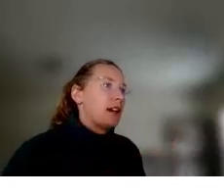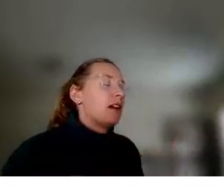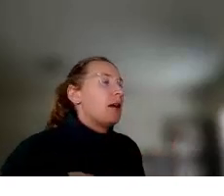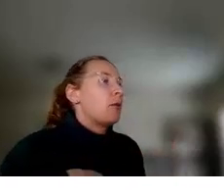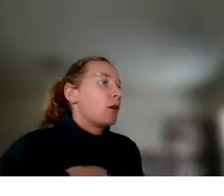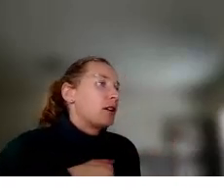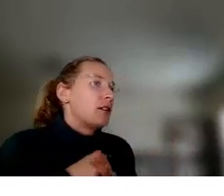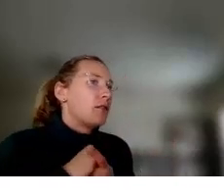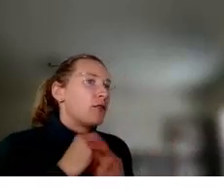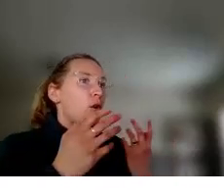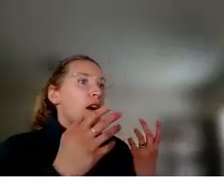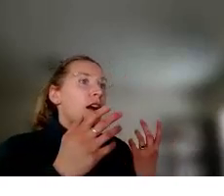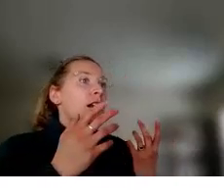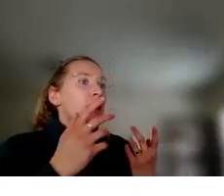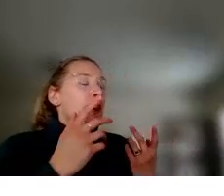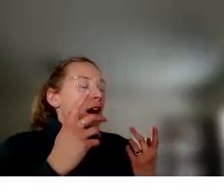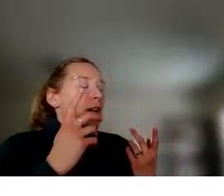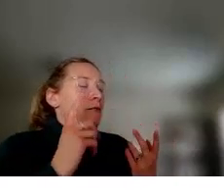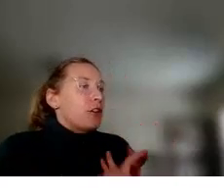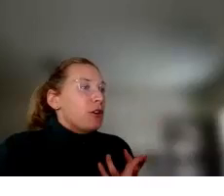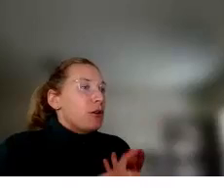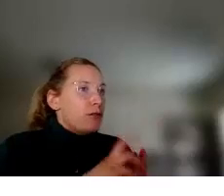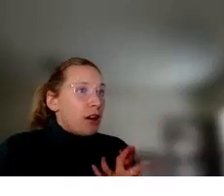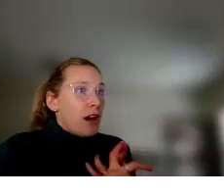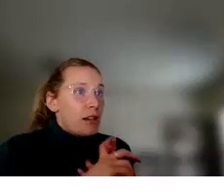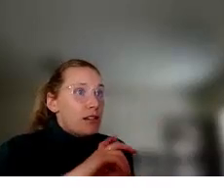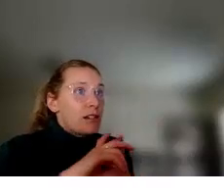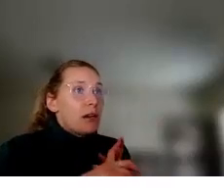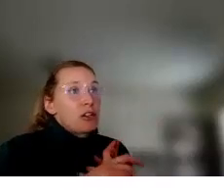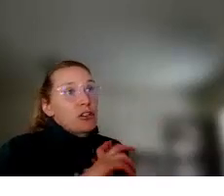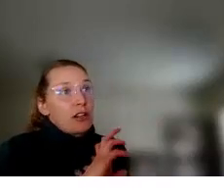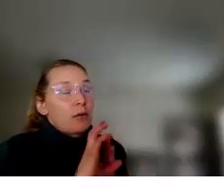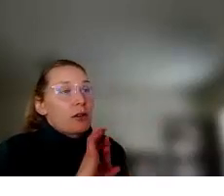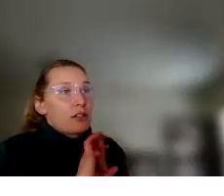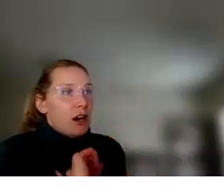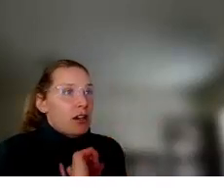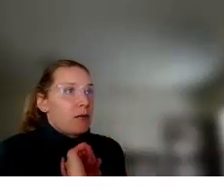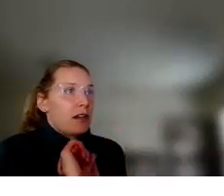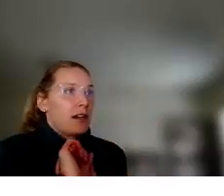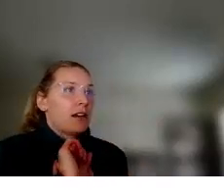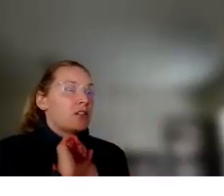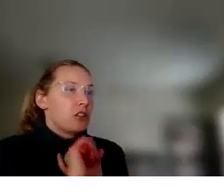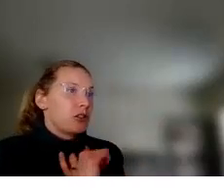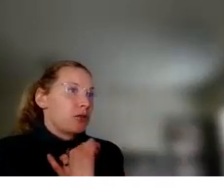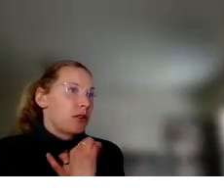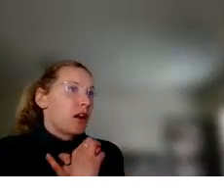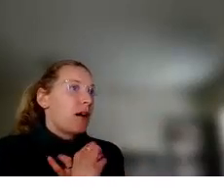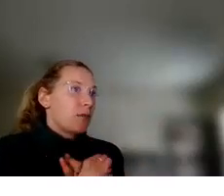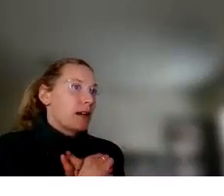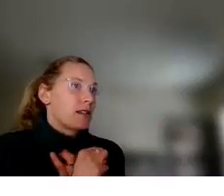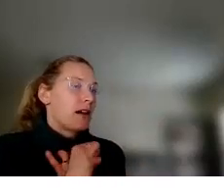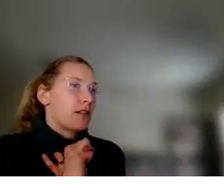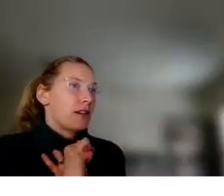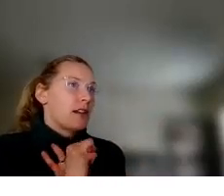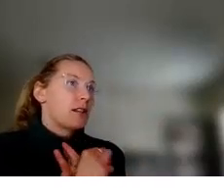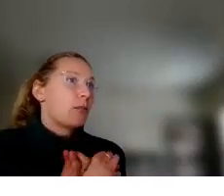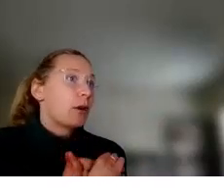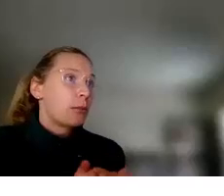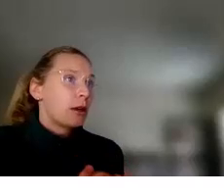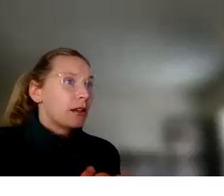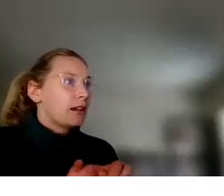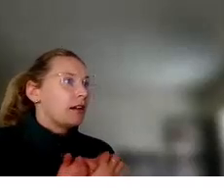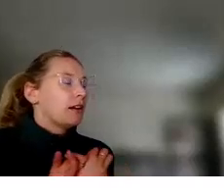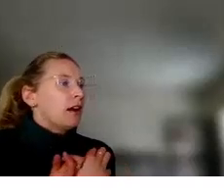is really important for you and for us to make sure that we're documenting children's complex health